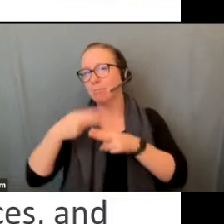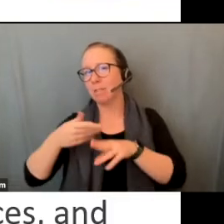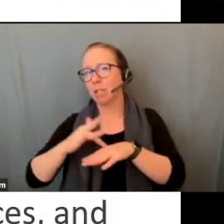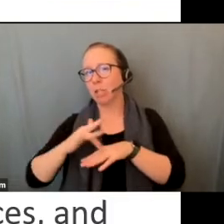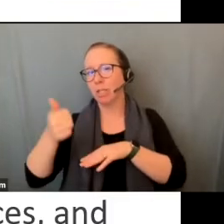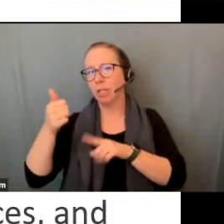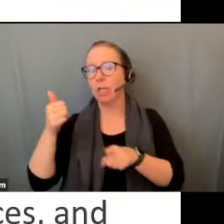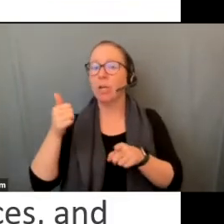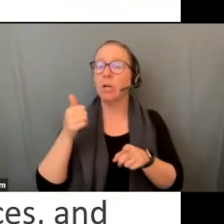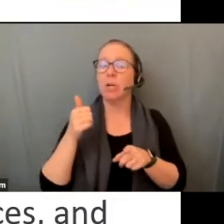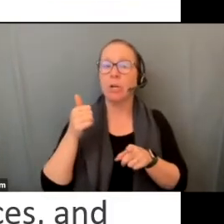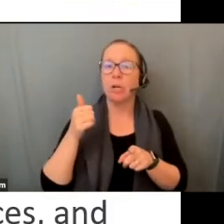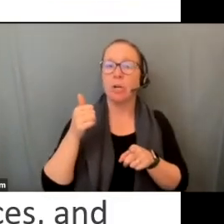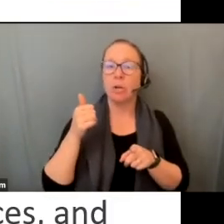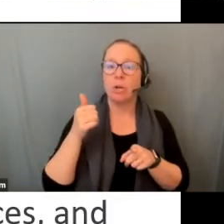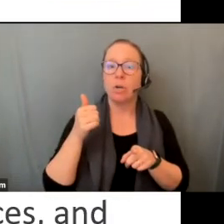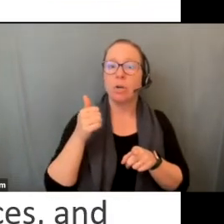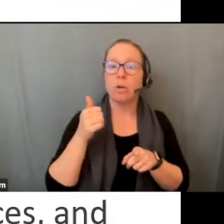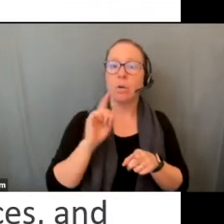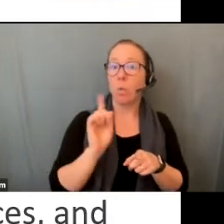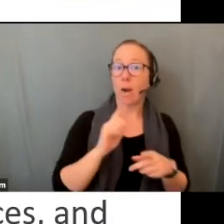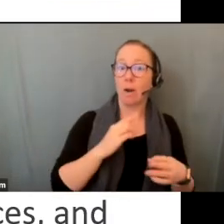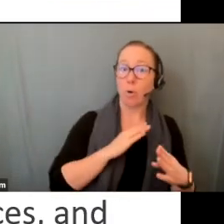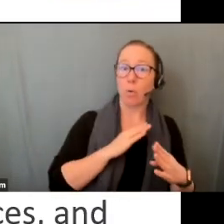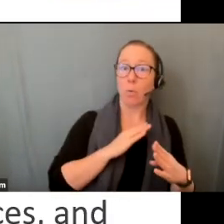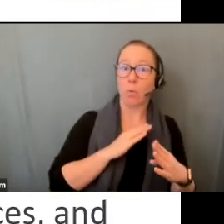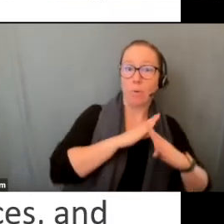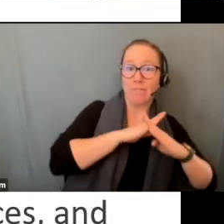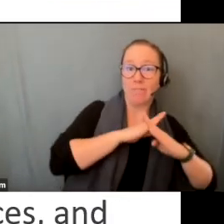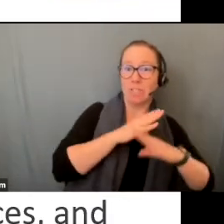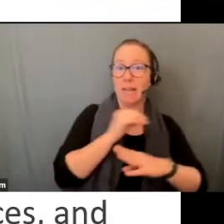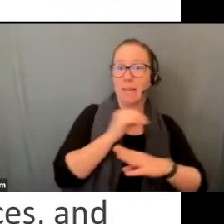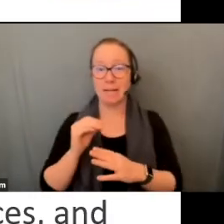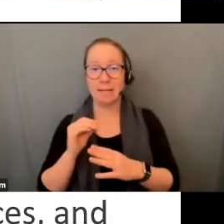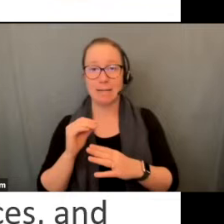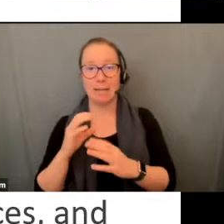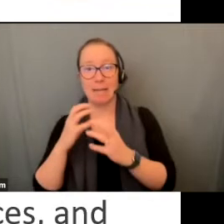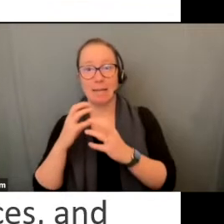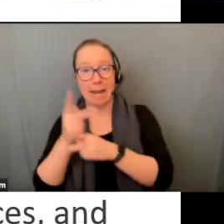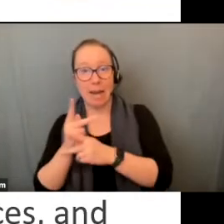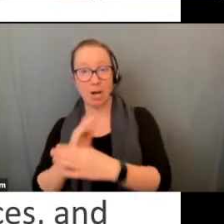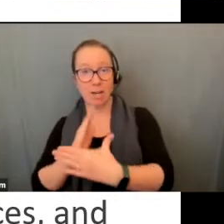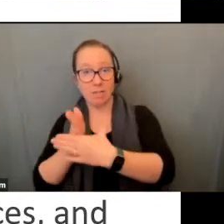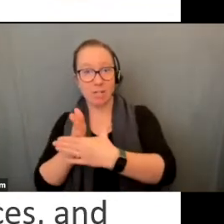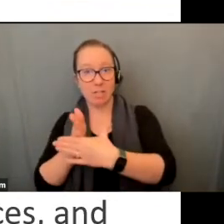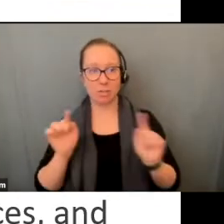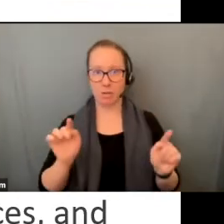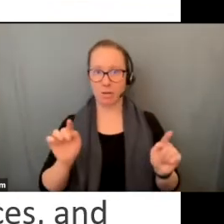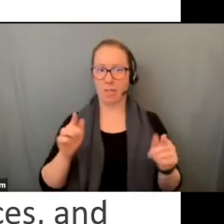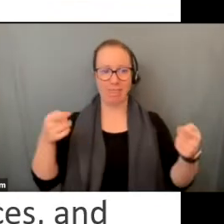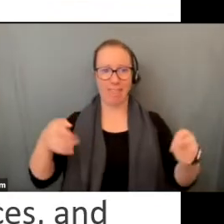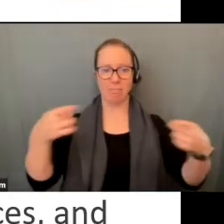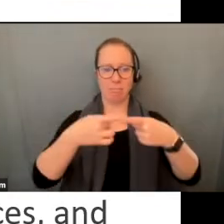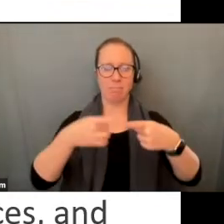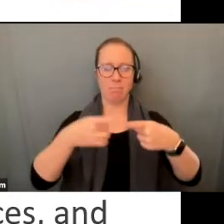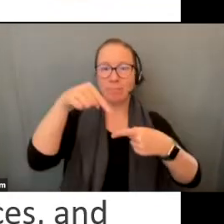the alignment of where prevention and care or intervention happen is key. Providers in the